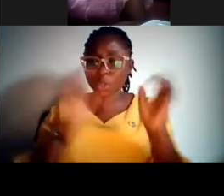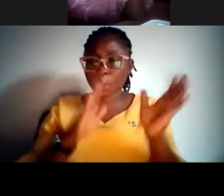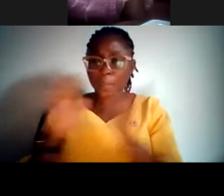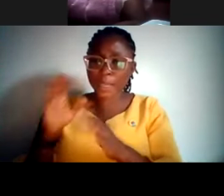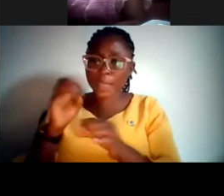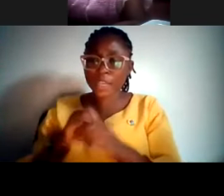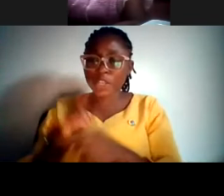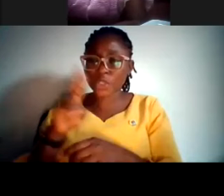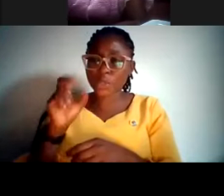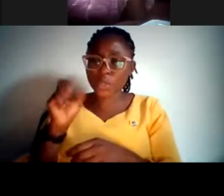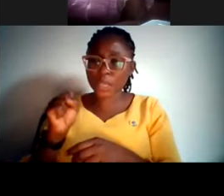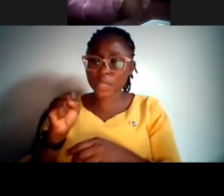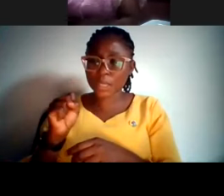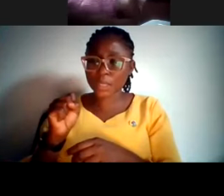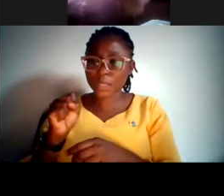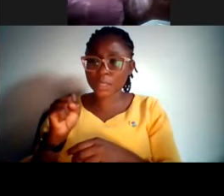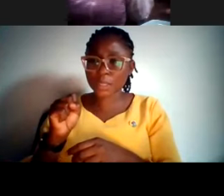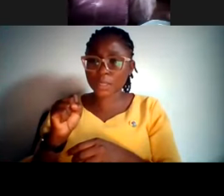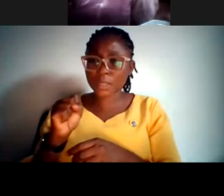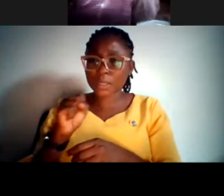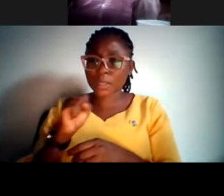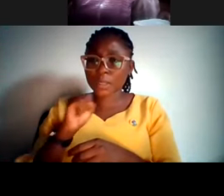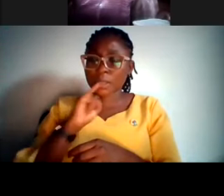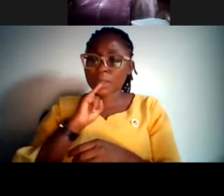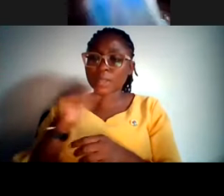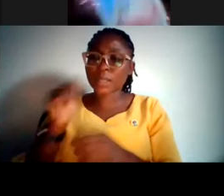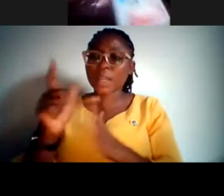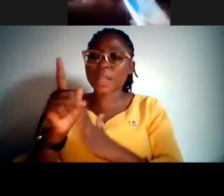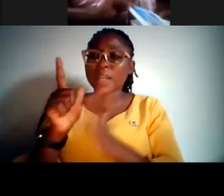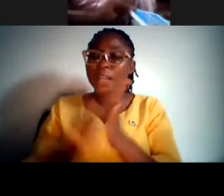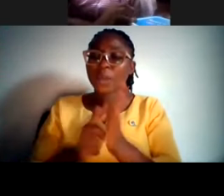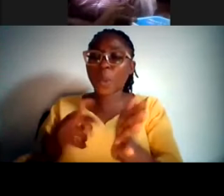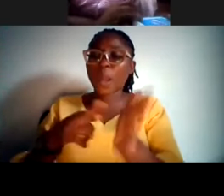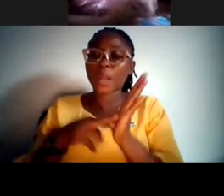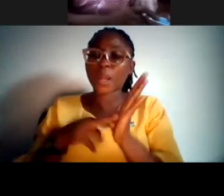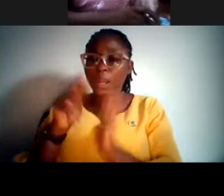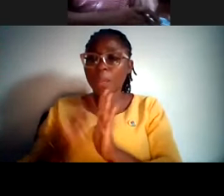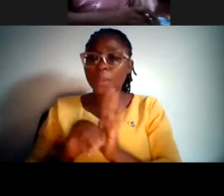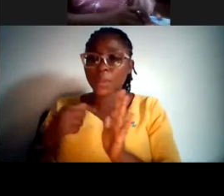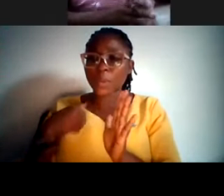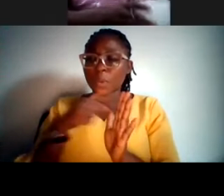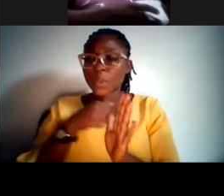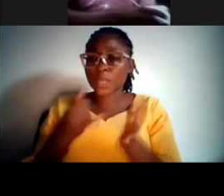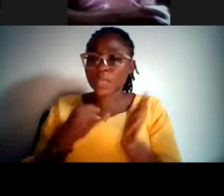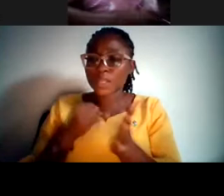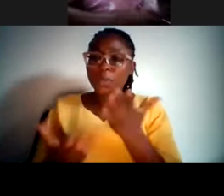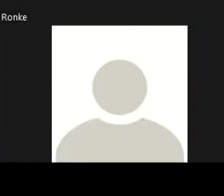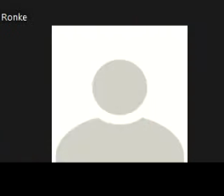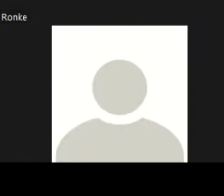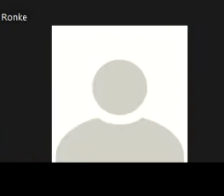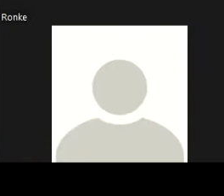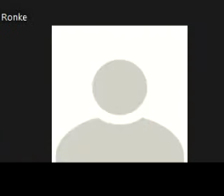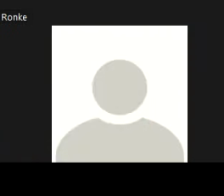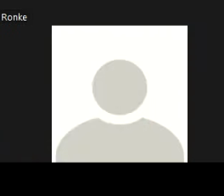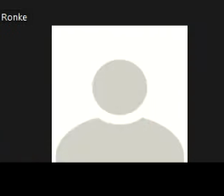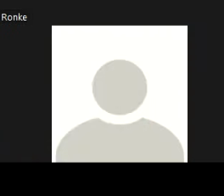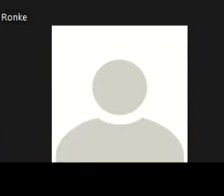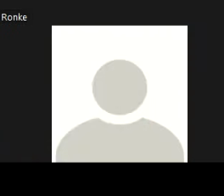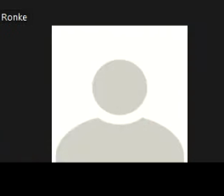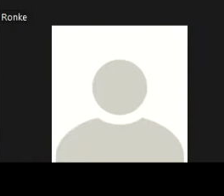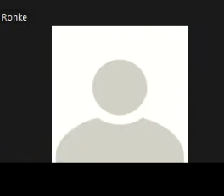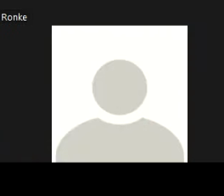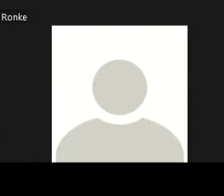States, it's a requirement. It's a legal requirement. It may or may not be a legal requirement in your